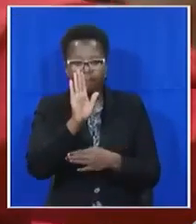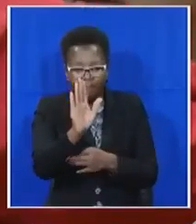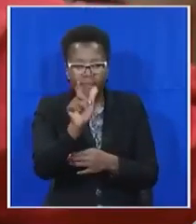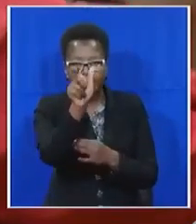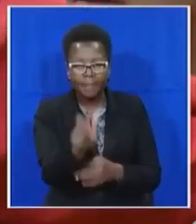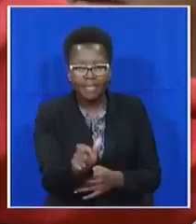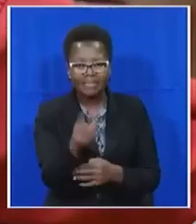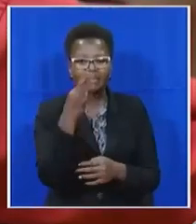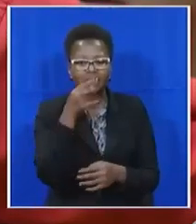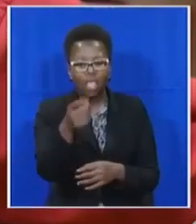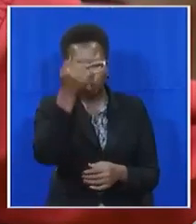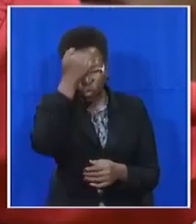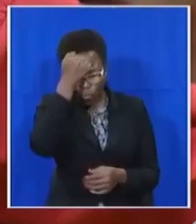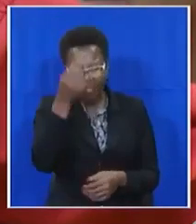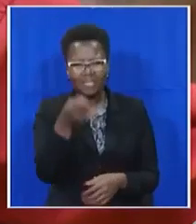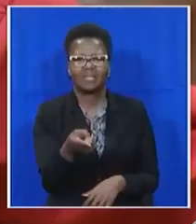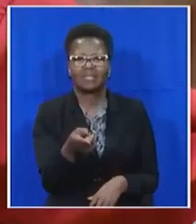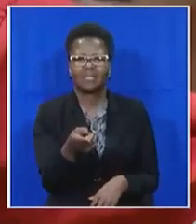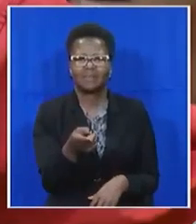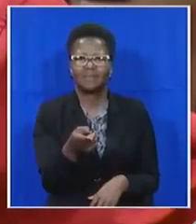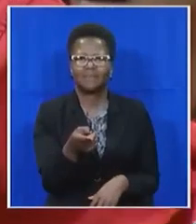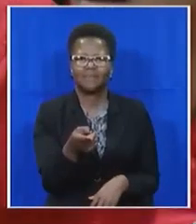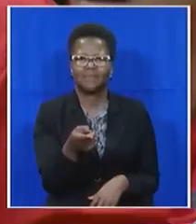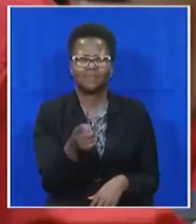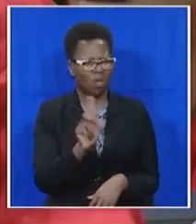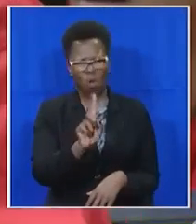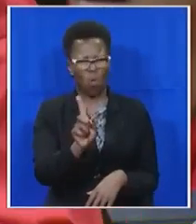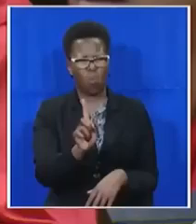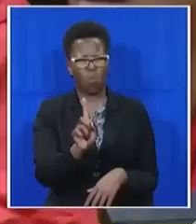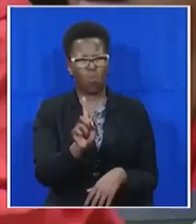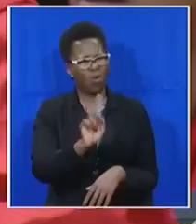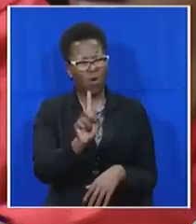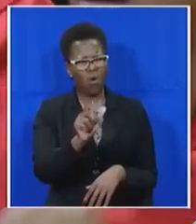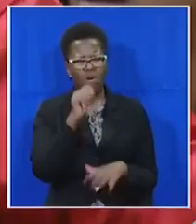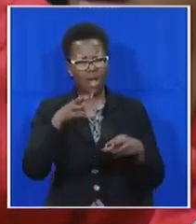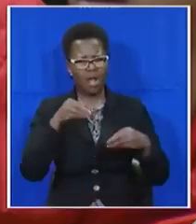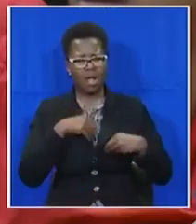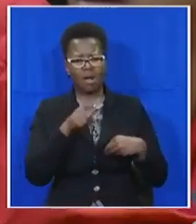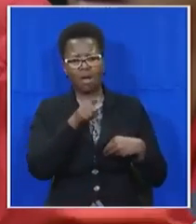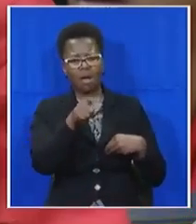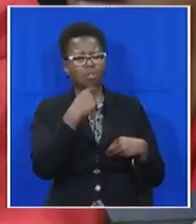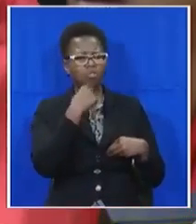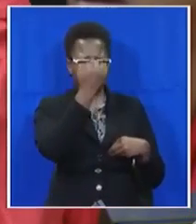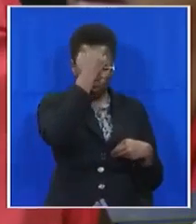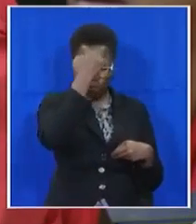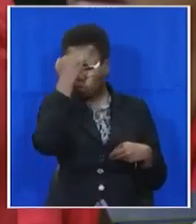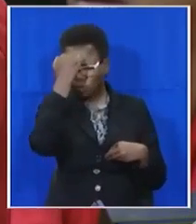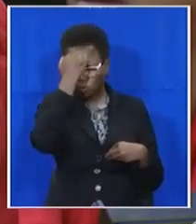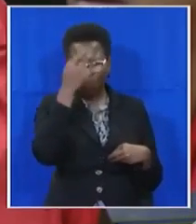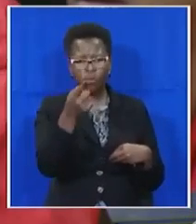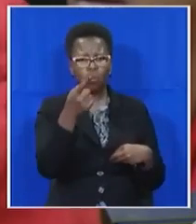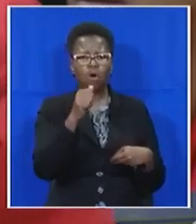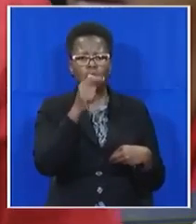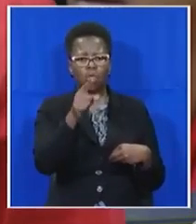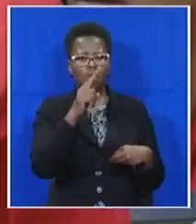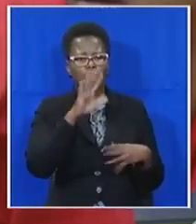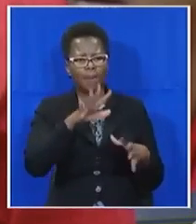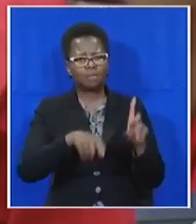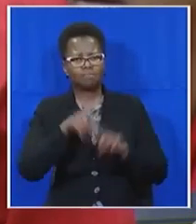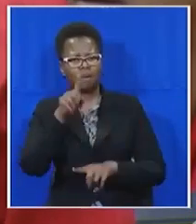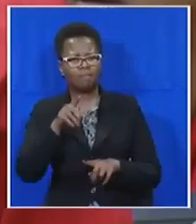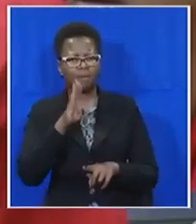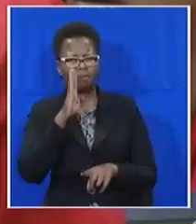Member. it's stupid. No, we cannot allow people to call others stupid and you do not ask them to leave the